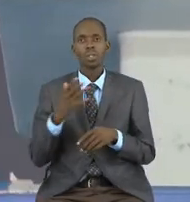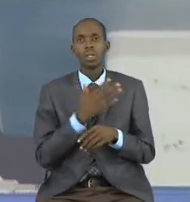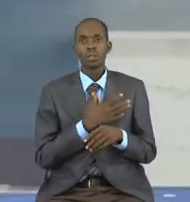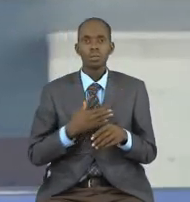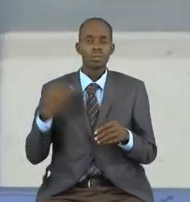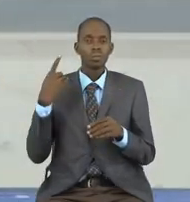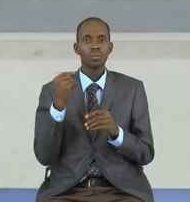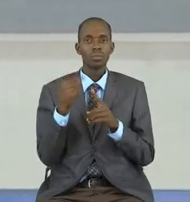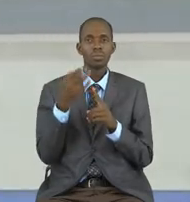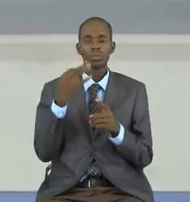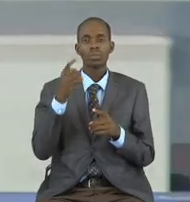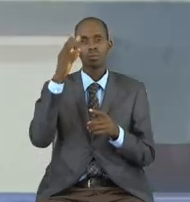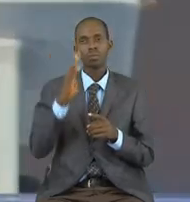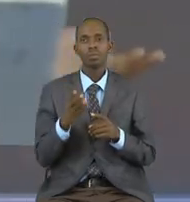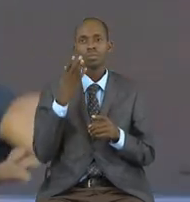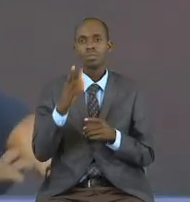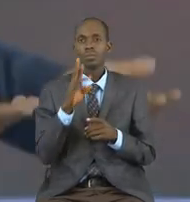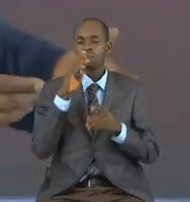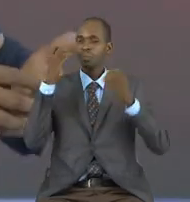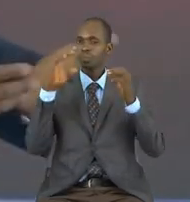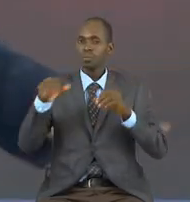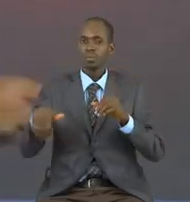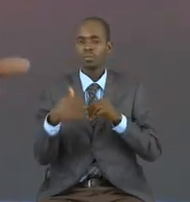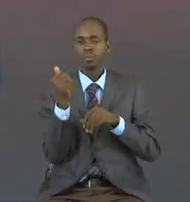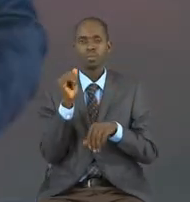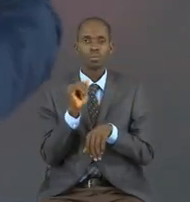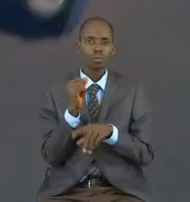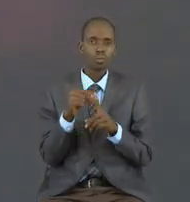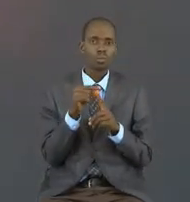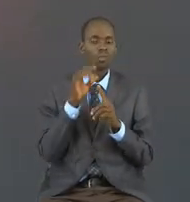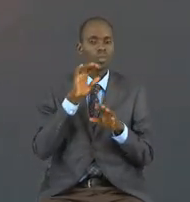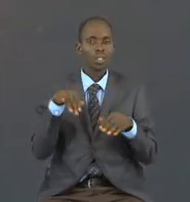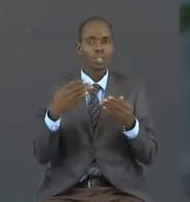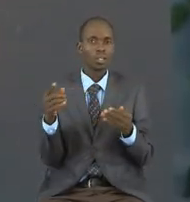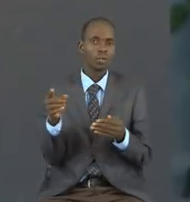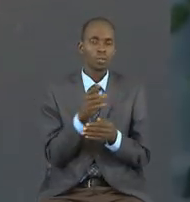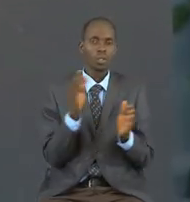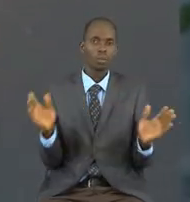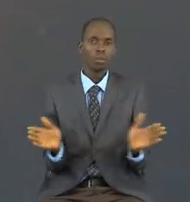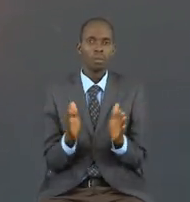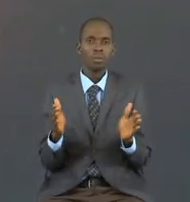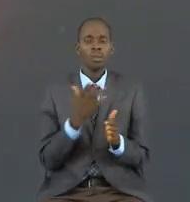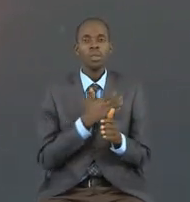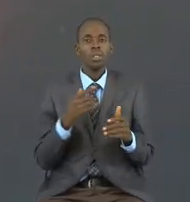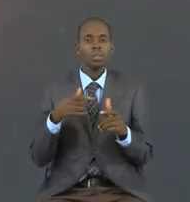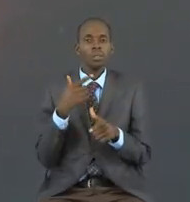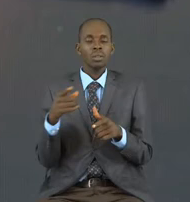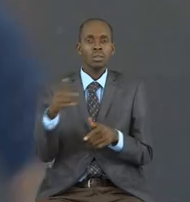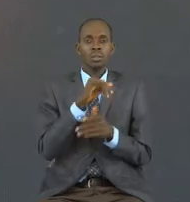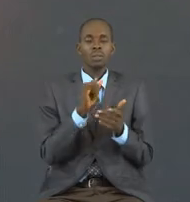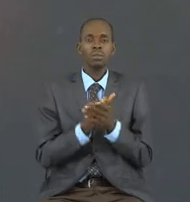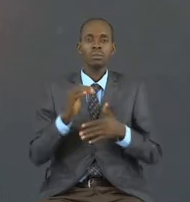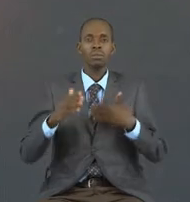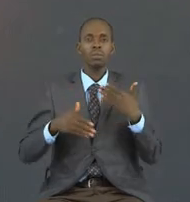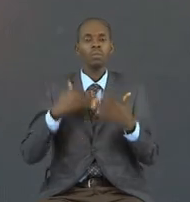God says, and with many other words he gave them exhortation. And then they that gladly received that word